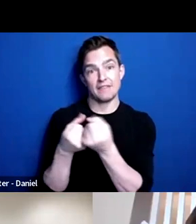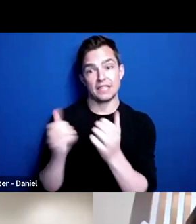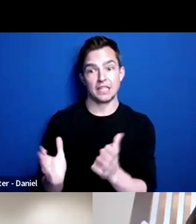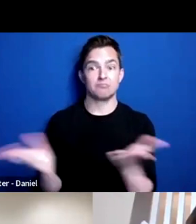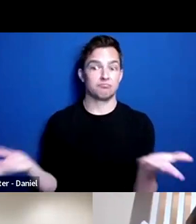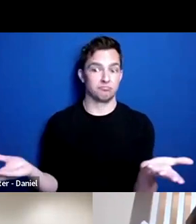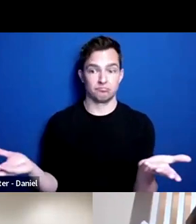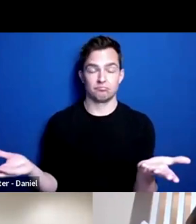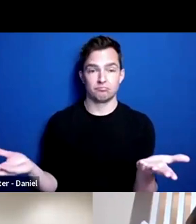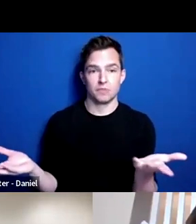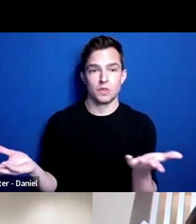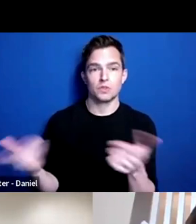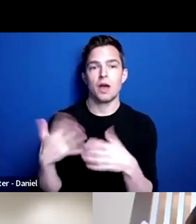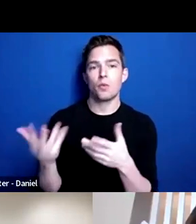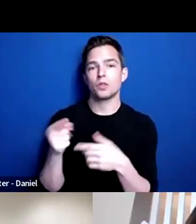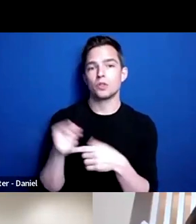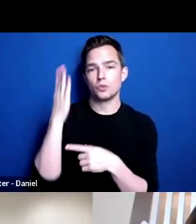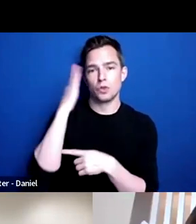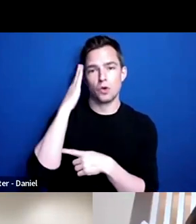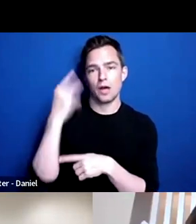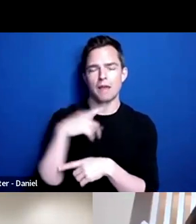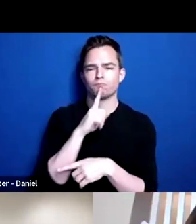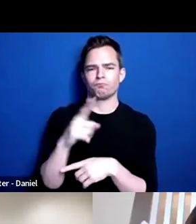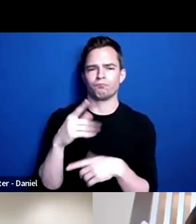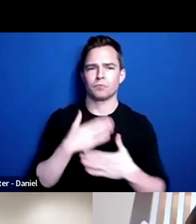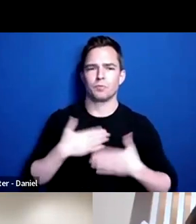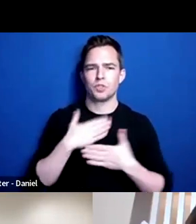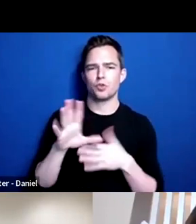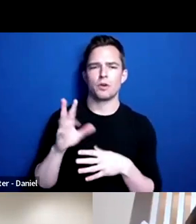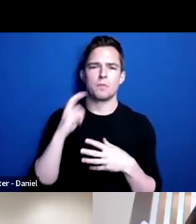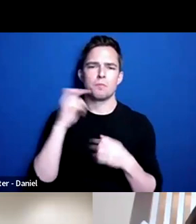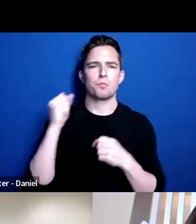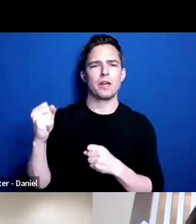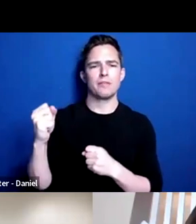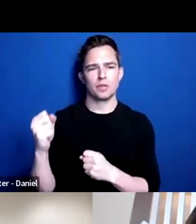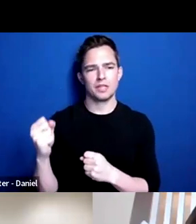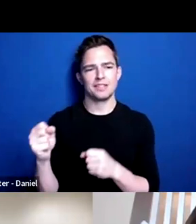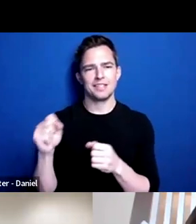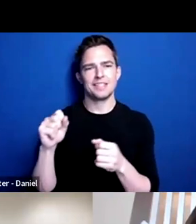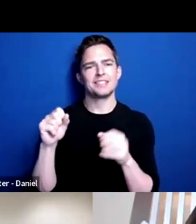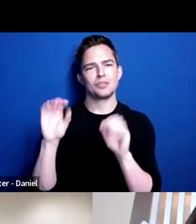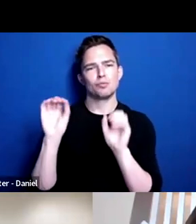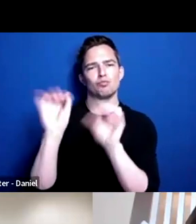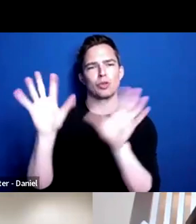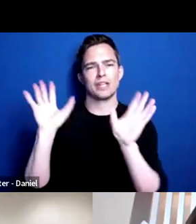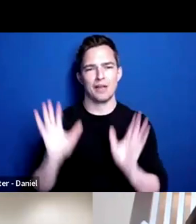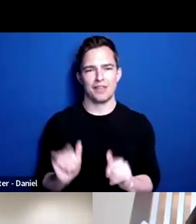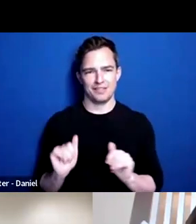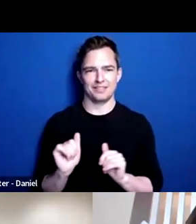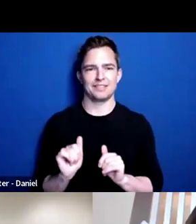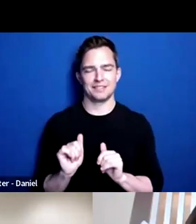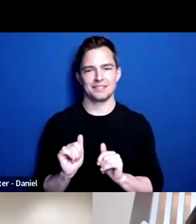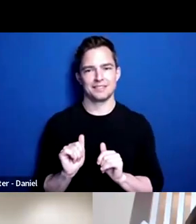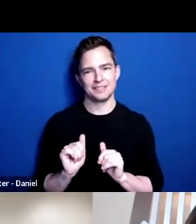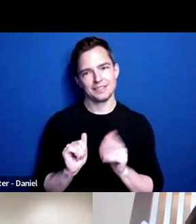And so I just wanted you to know, I so appreciate your bravery and courage to put that out there, because